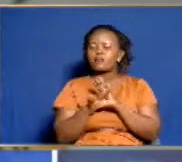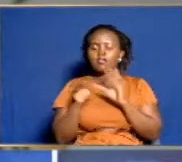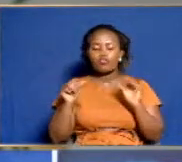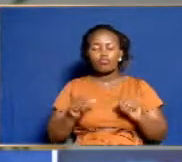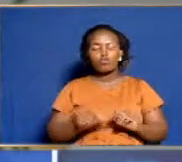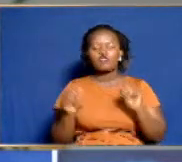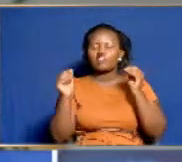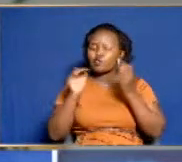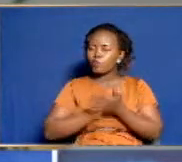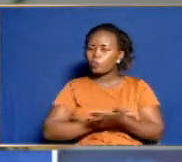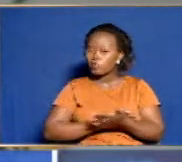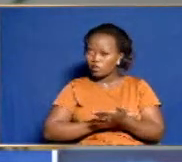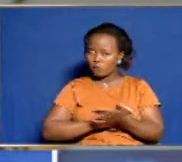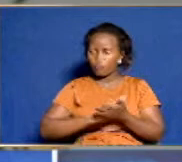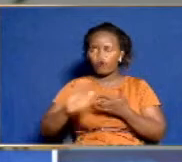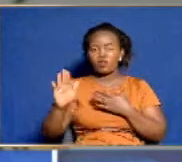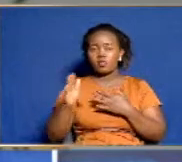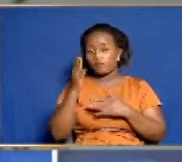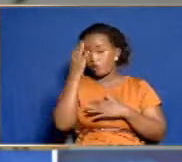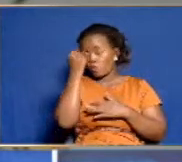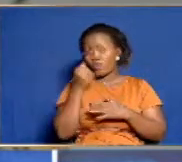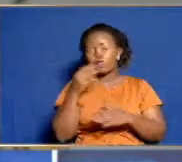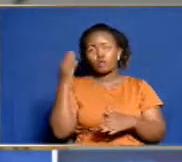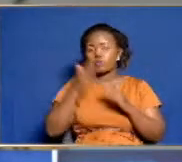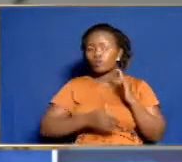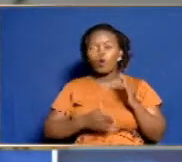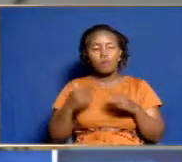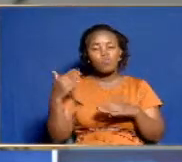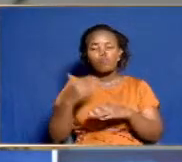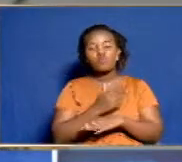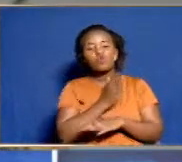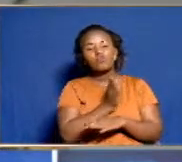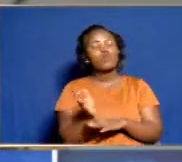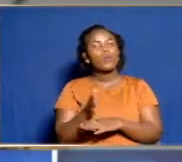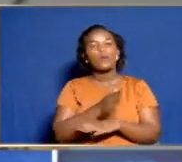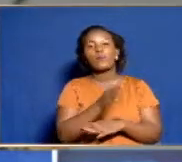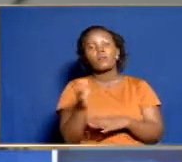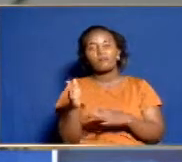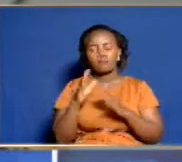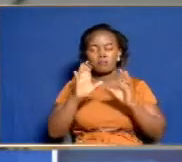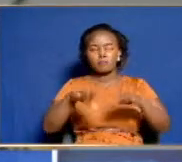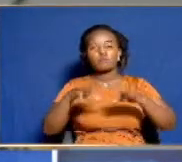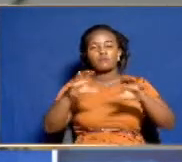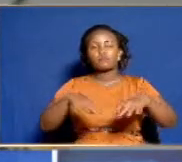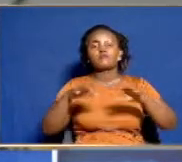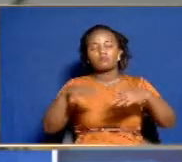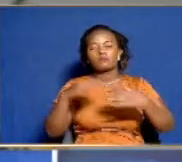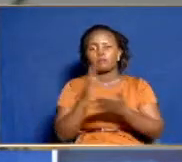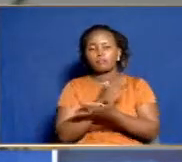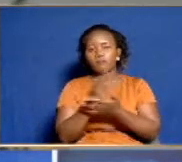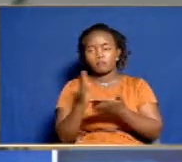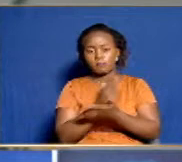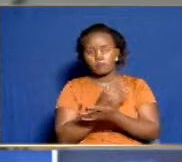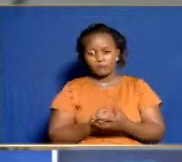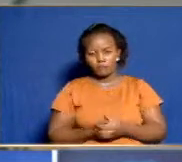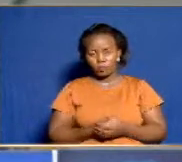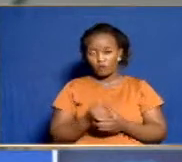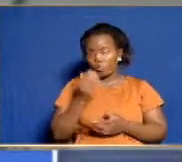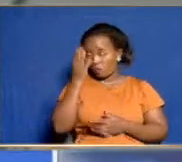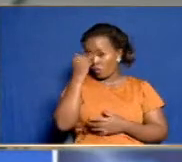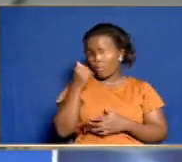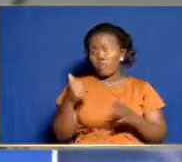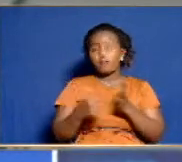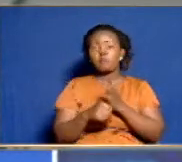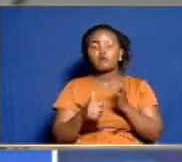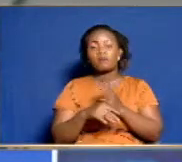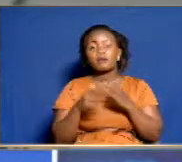to ensure that impunity is no longer in the agricultural sector. Because the problem is the issue